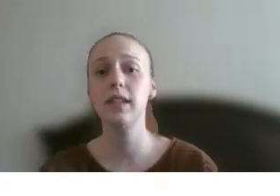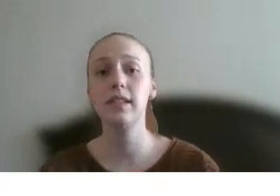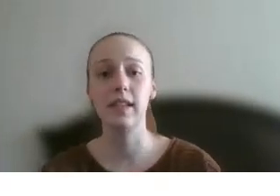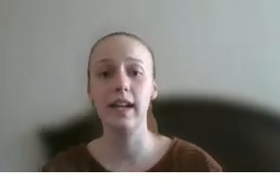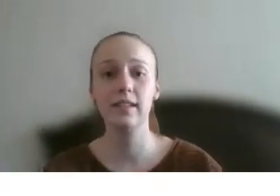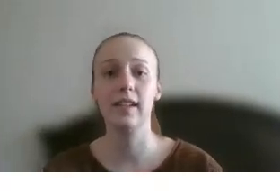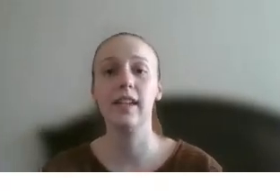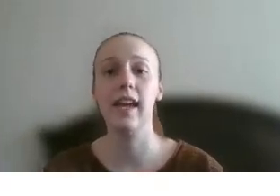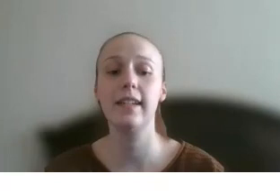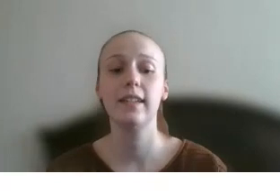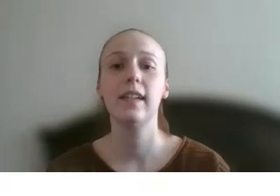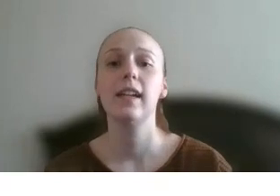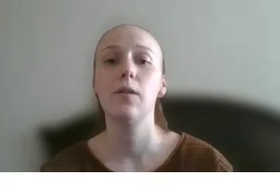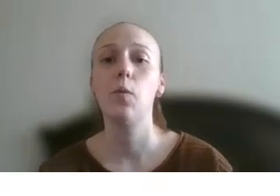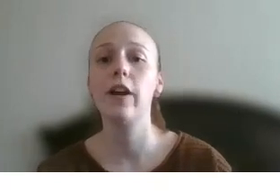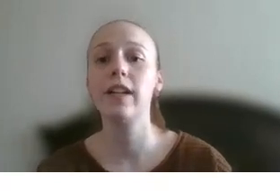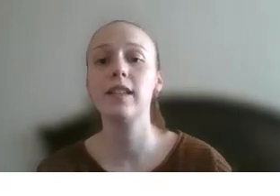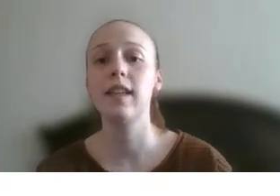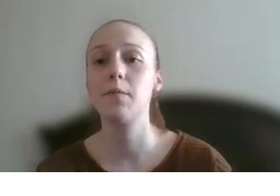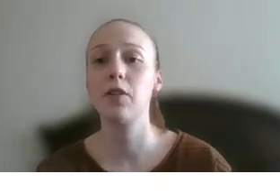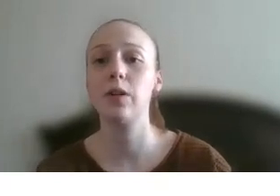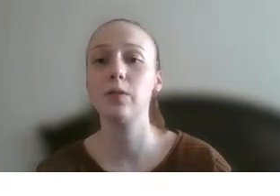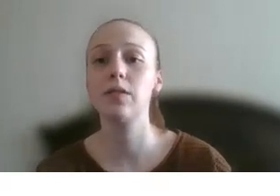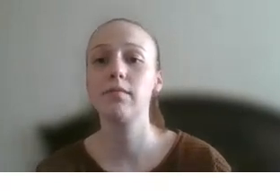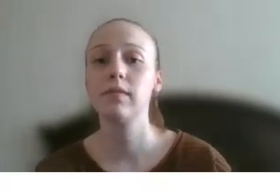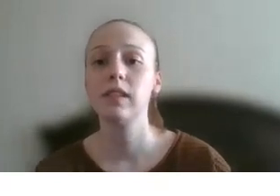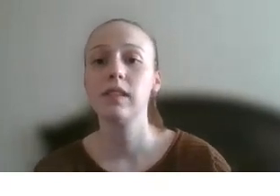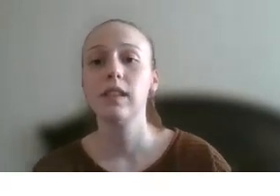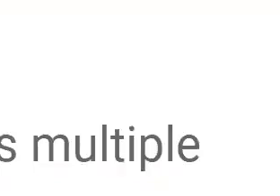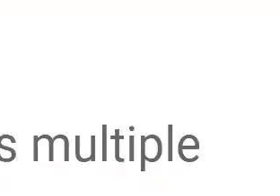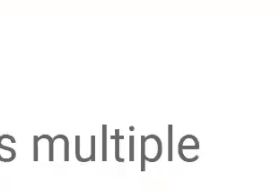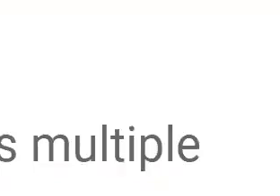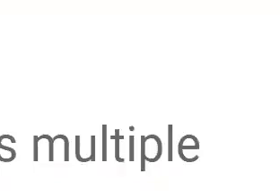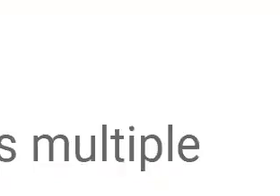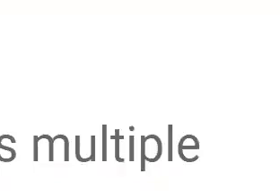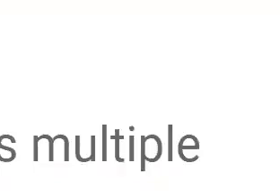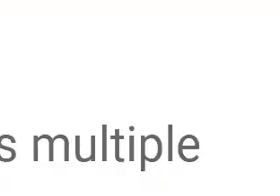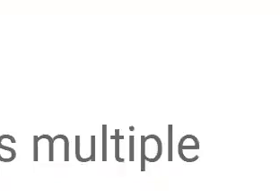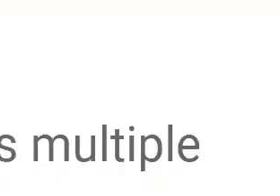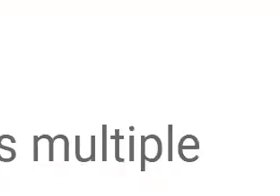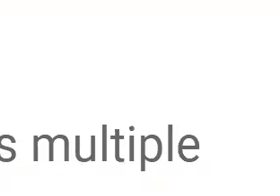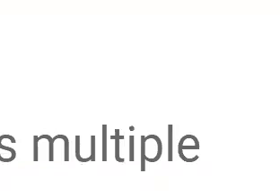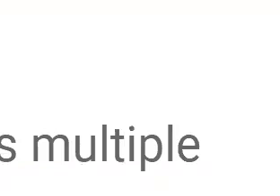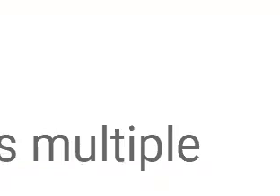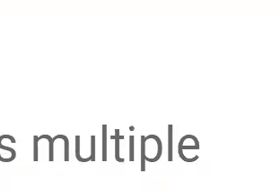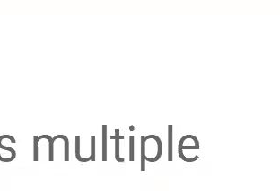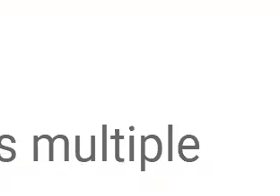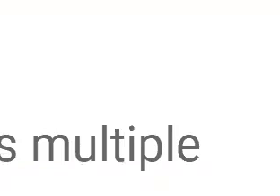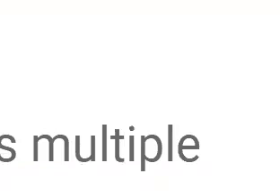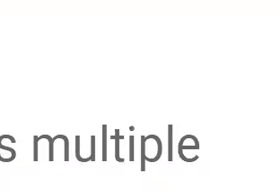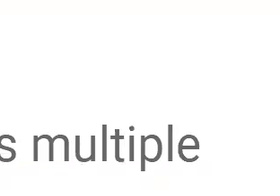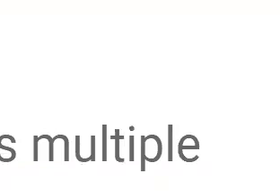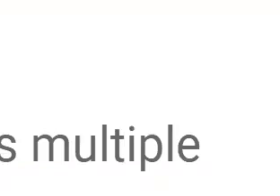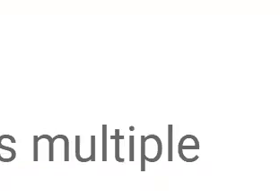So some of these signs, again, wearing the same clothes multiple days in a row.